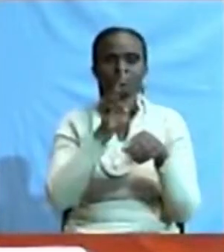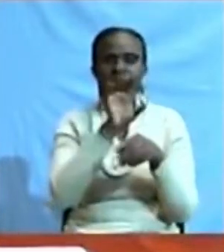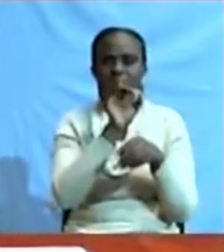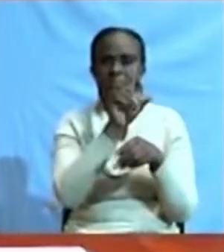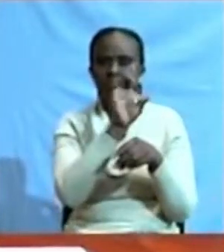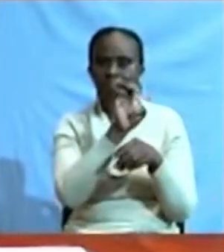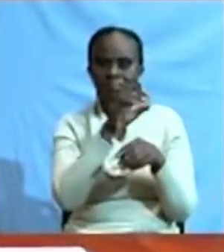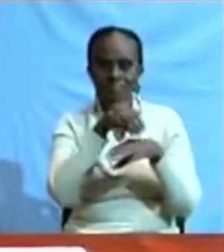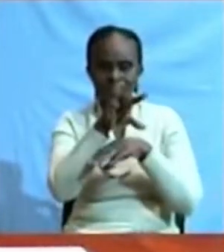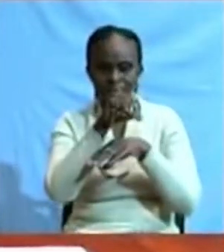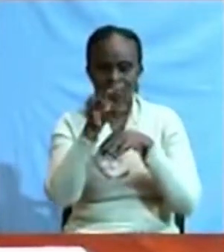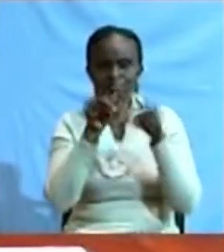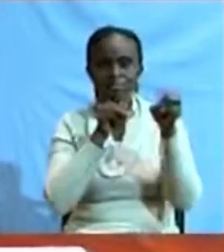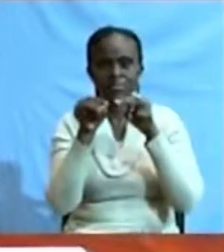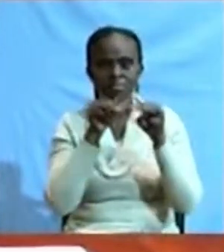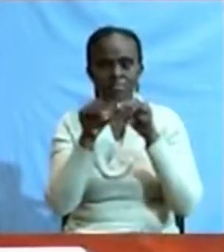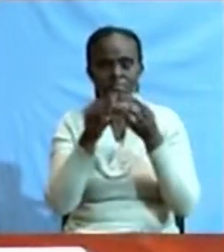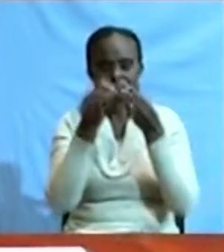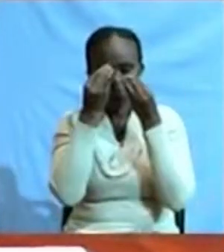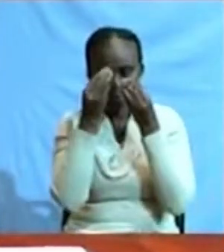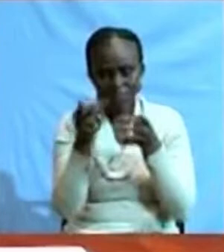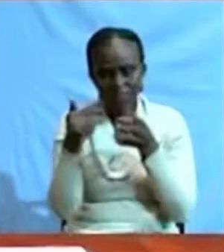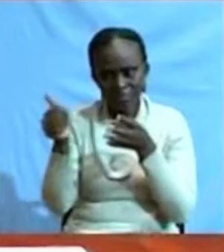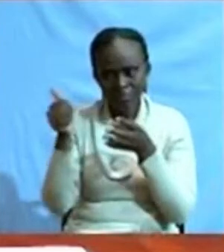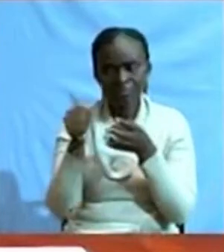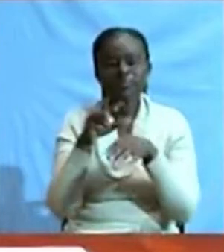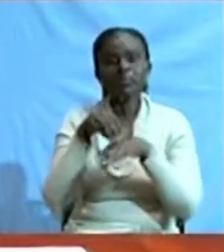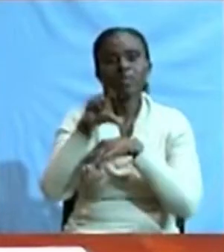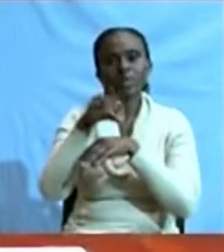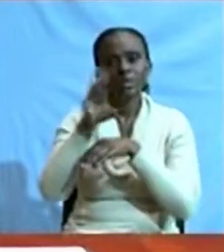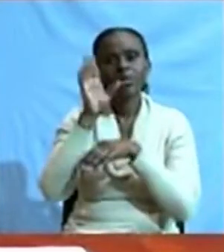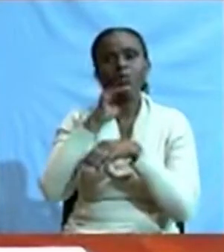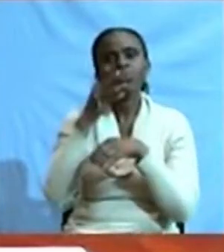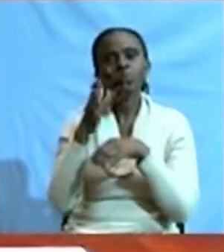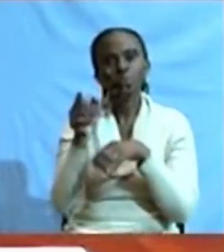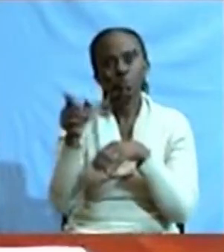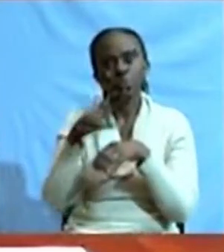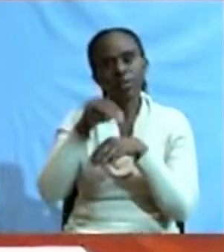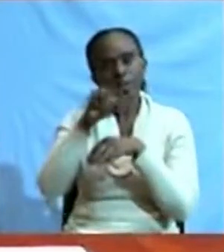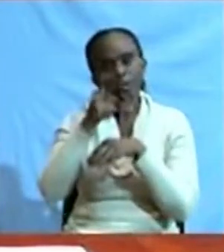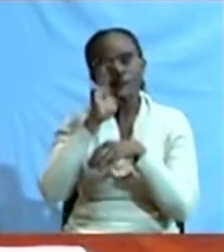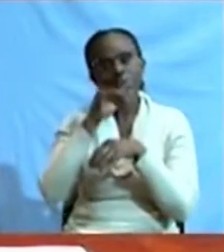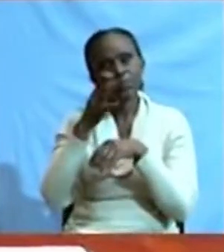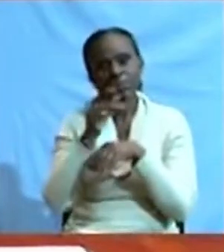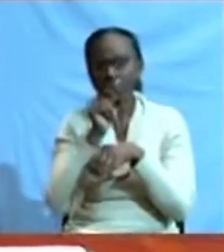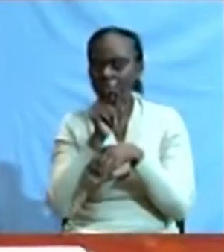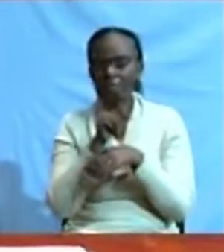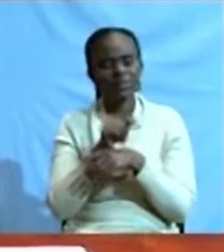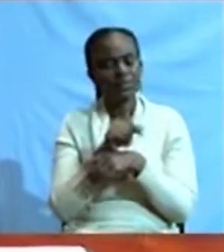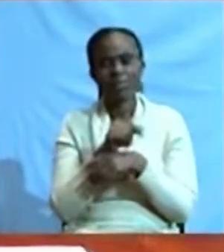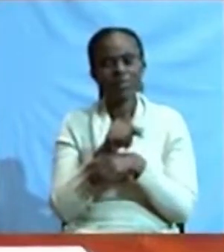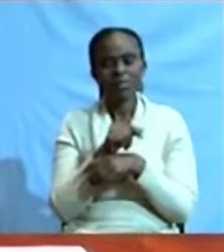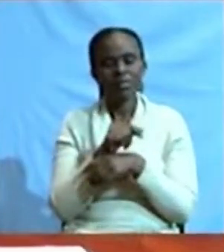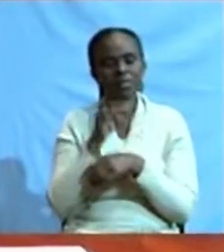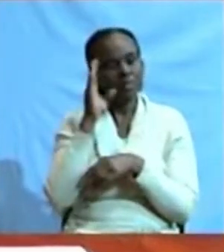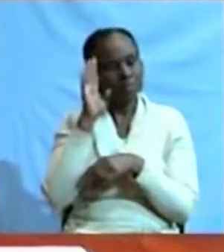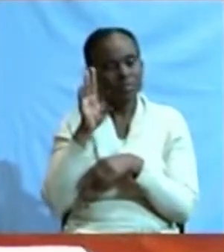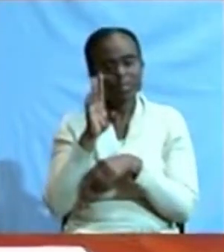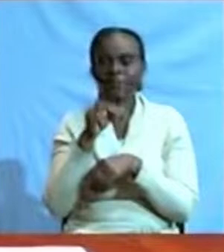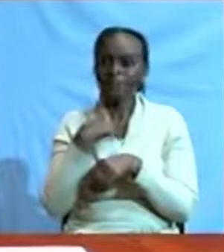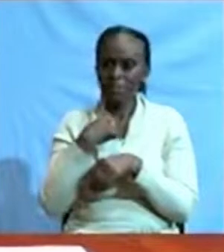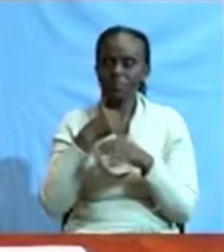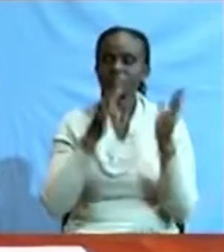advise management on the compliance of. Did you advise? On that one, sir, I intend to do